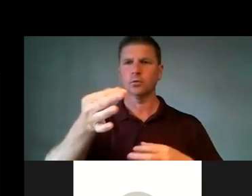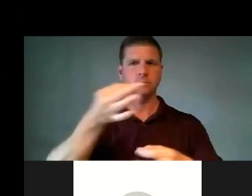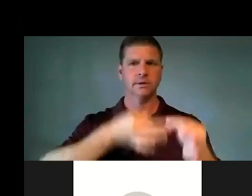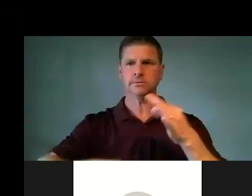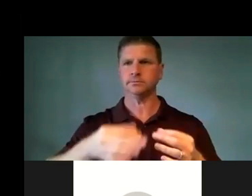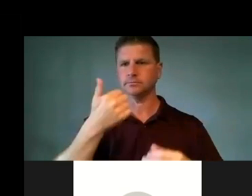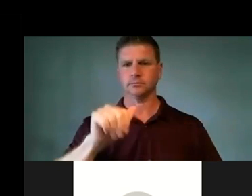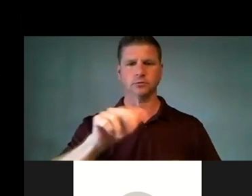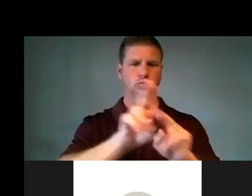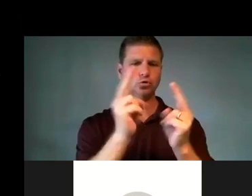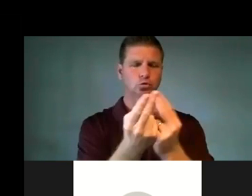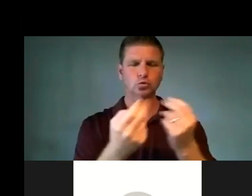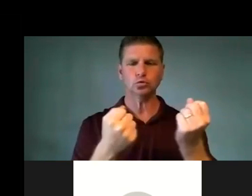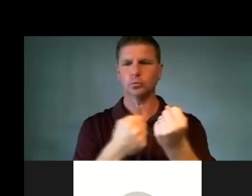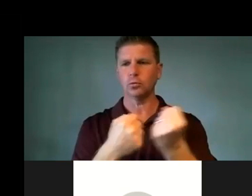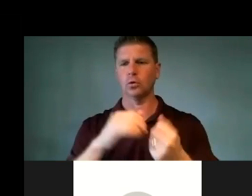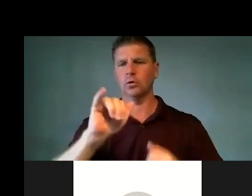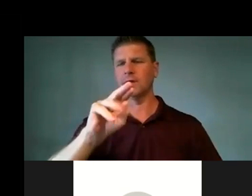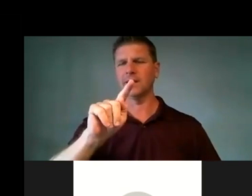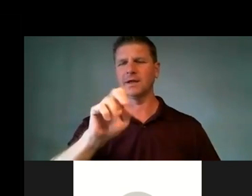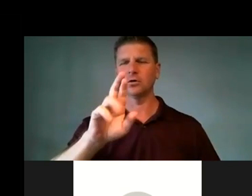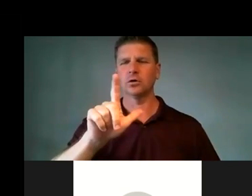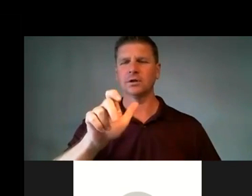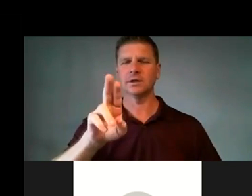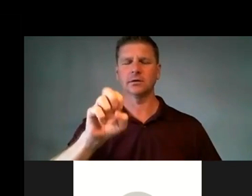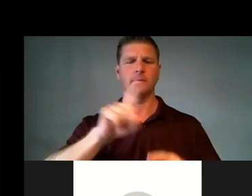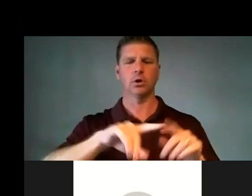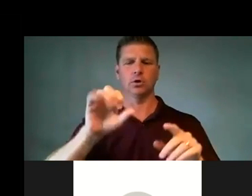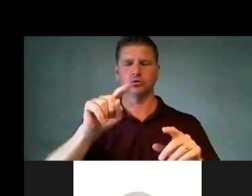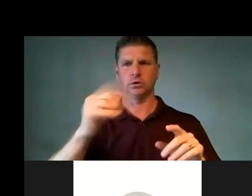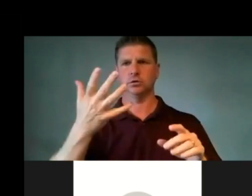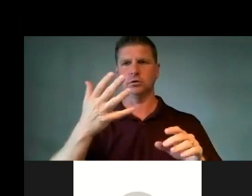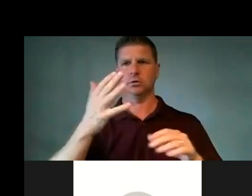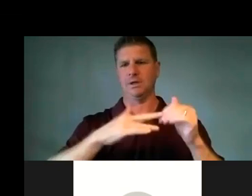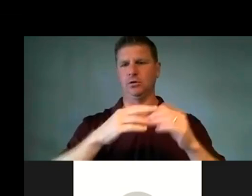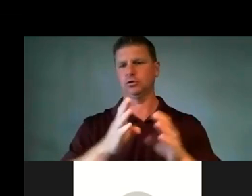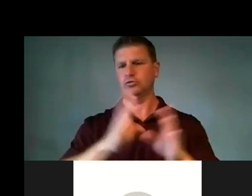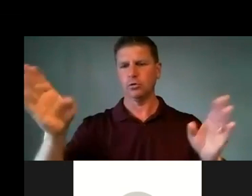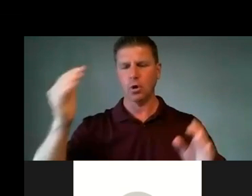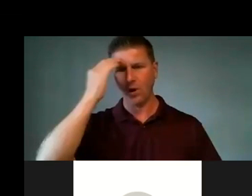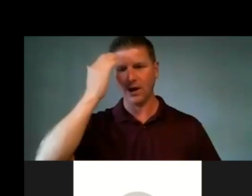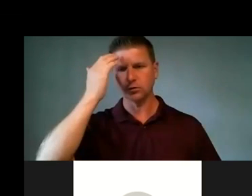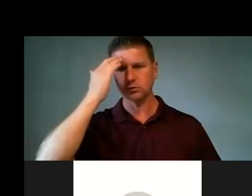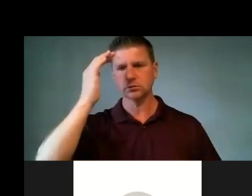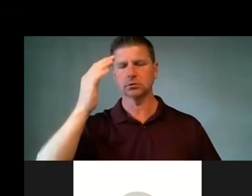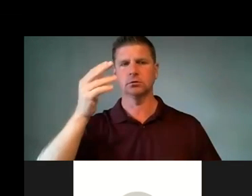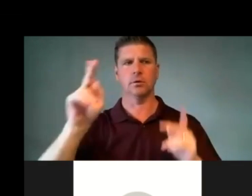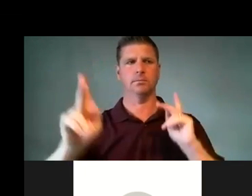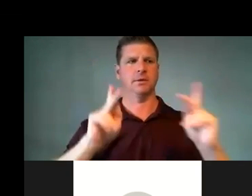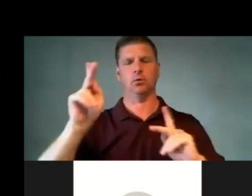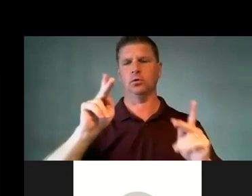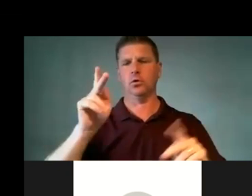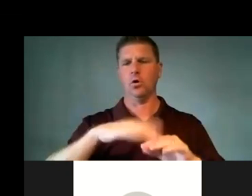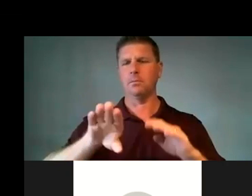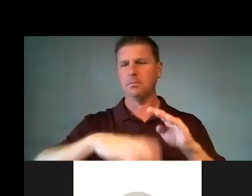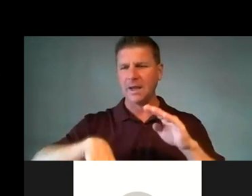union supported training program, but just build the general awareness of people on some